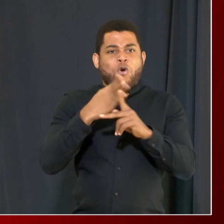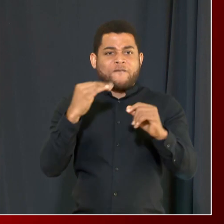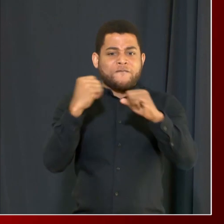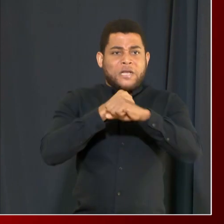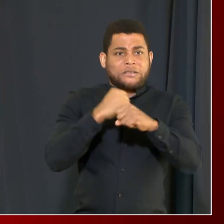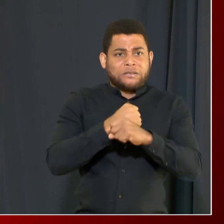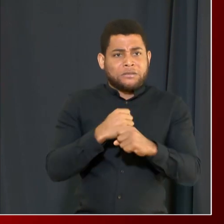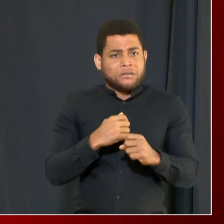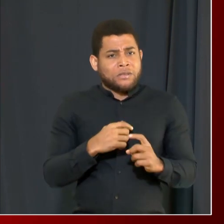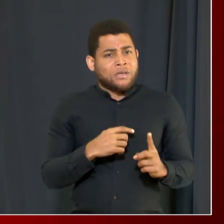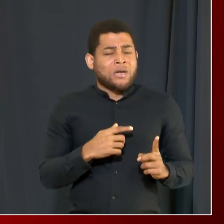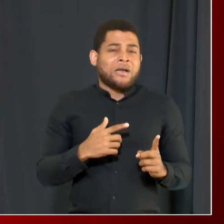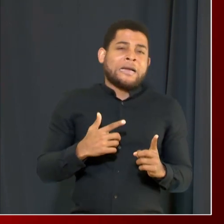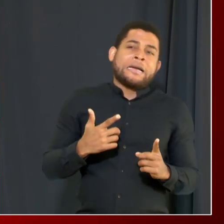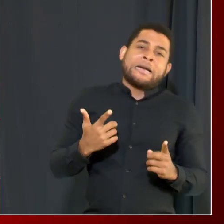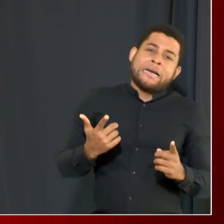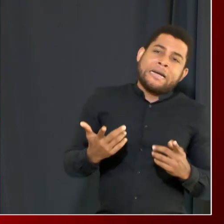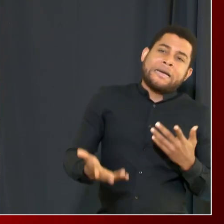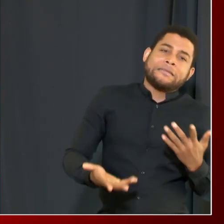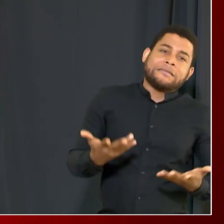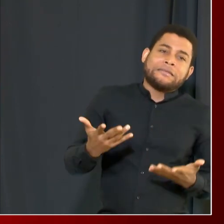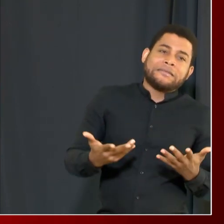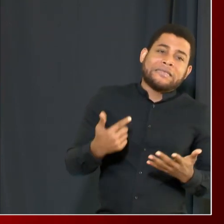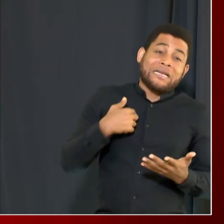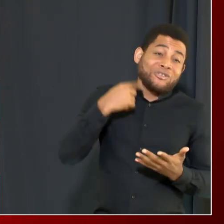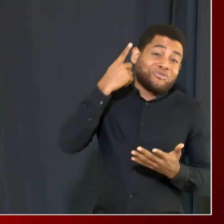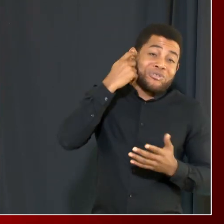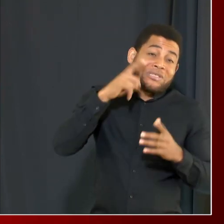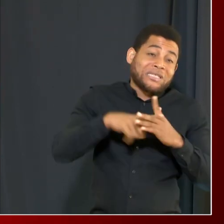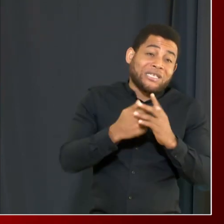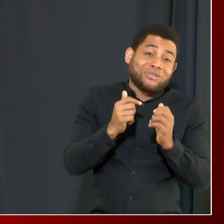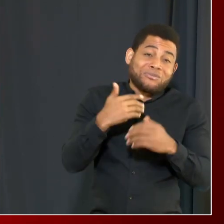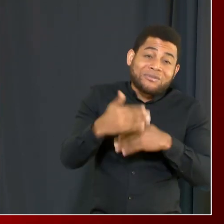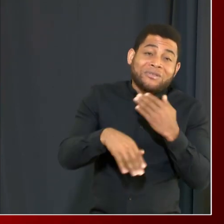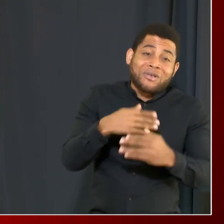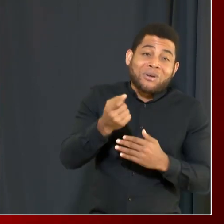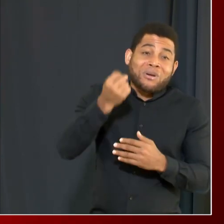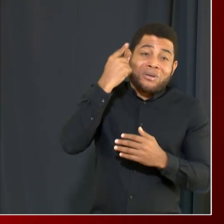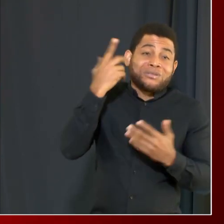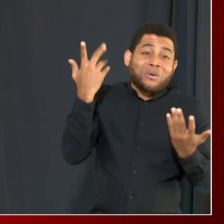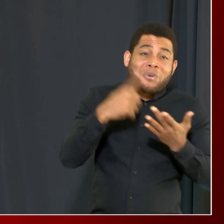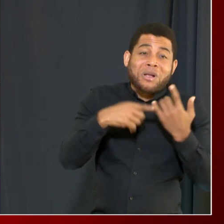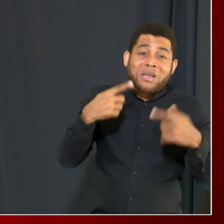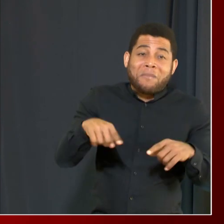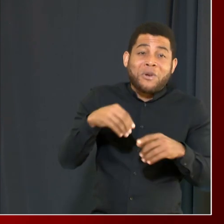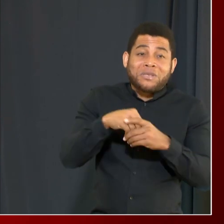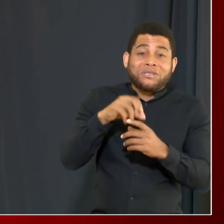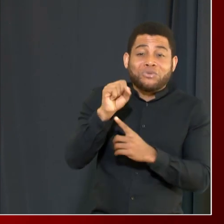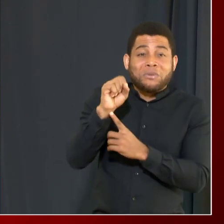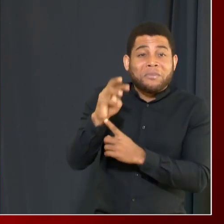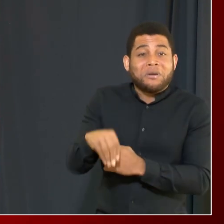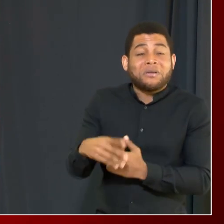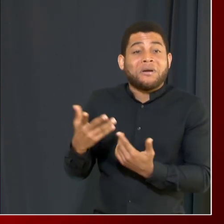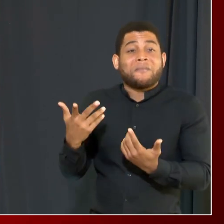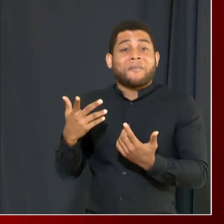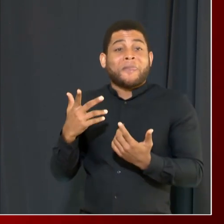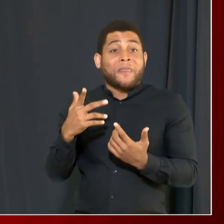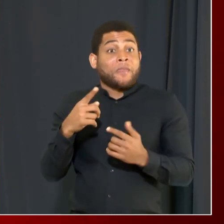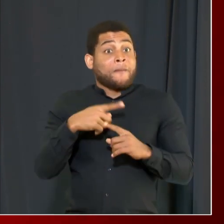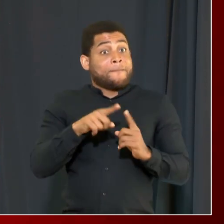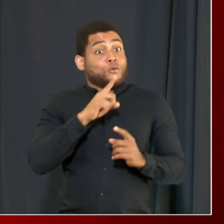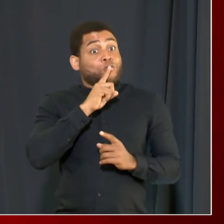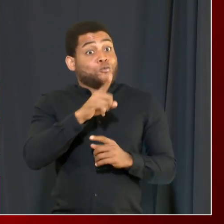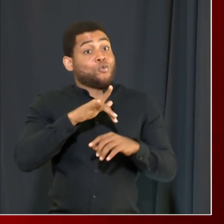I mean, we're just starting to wrap our heads around certain things that are in social media. But it's a little too early to say